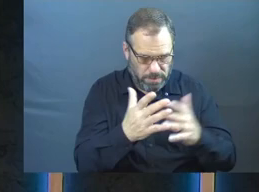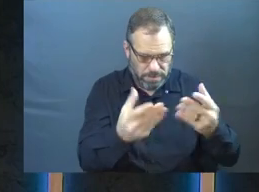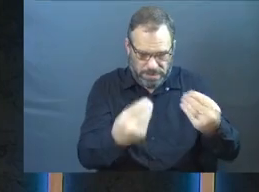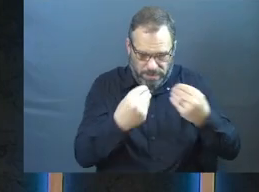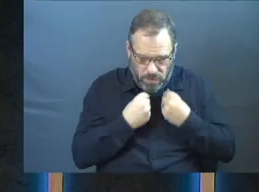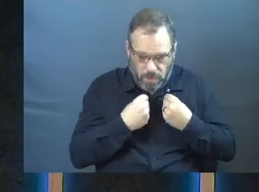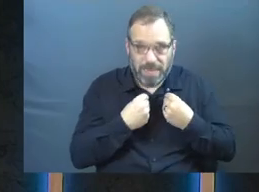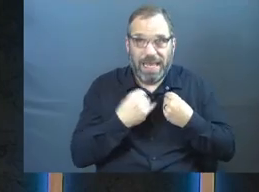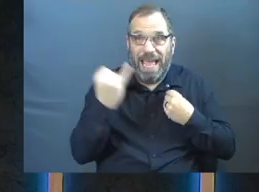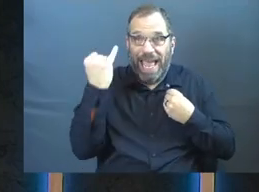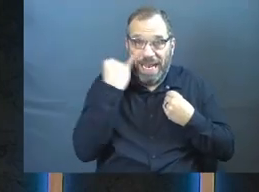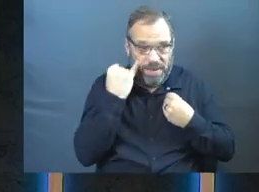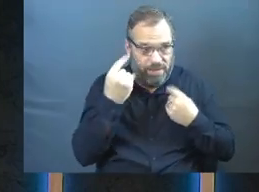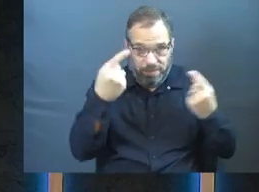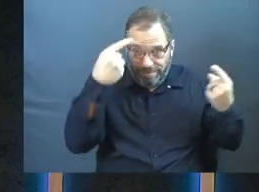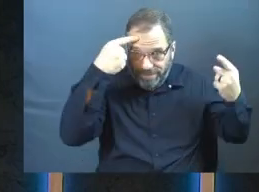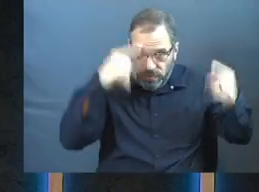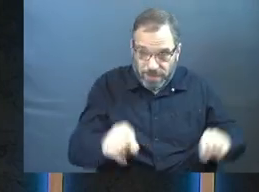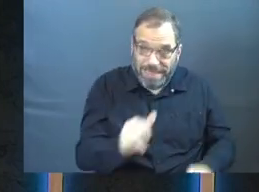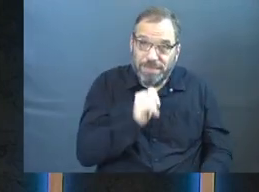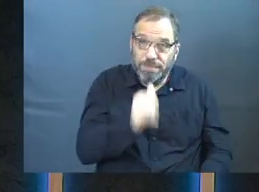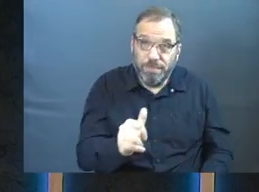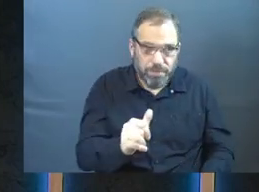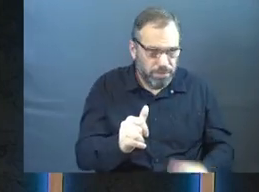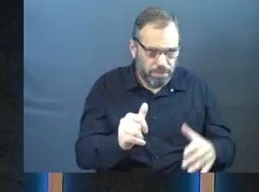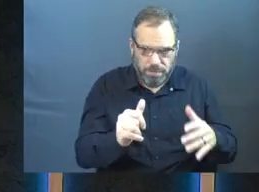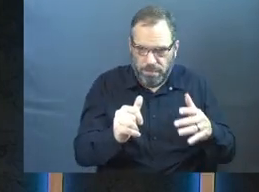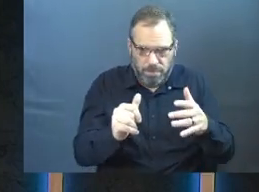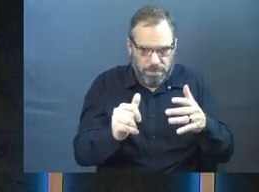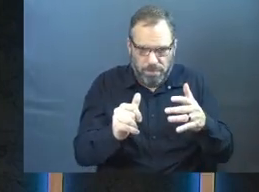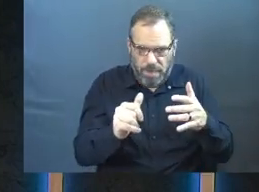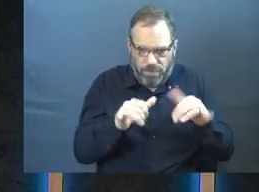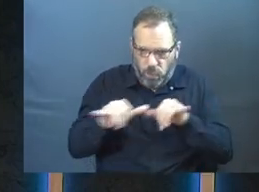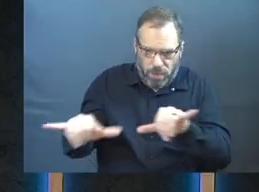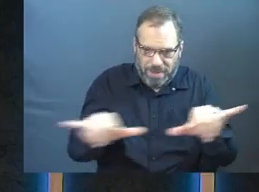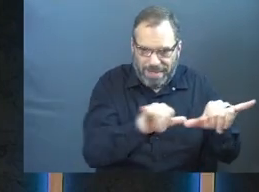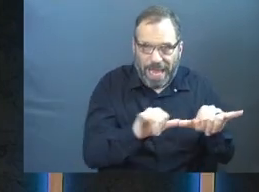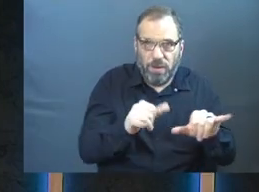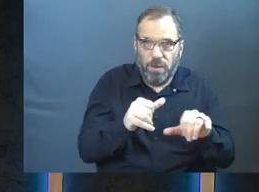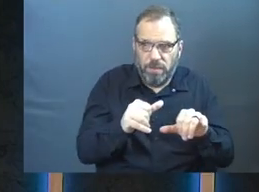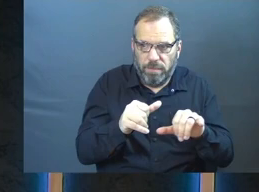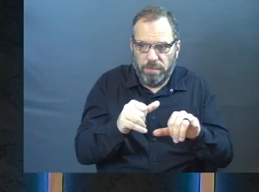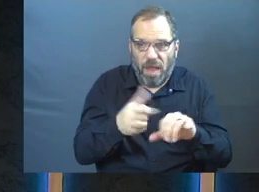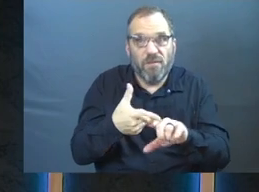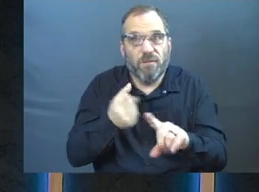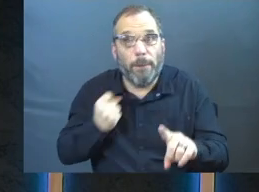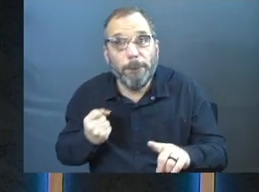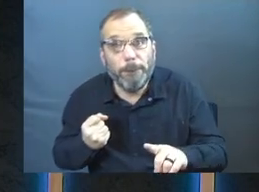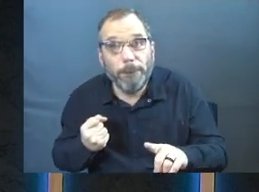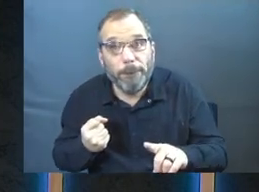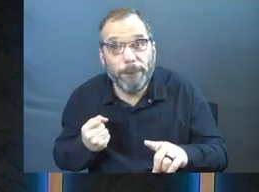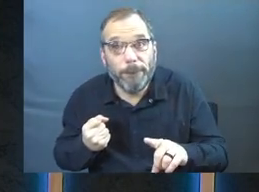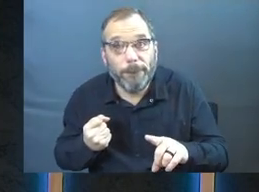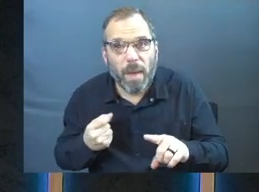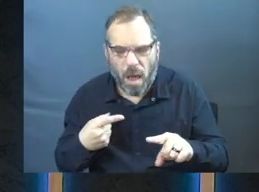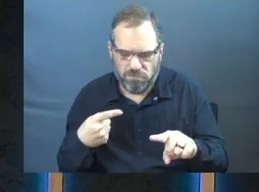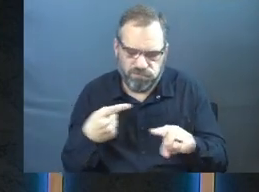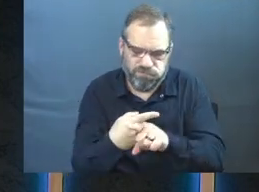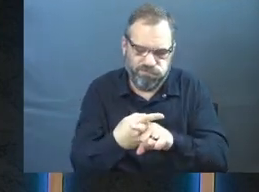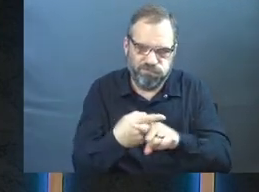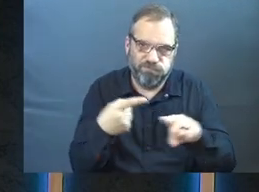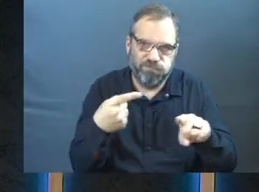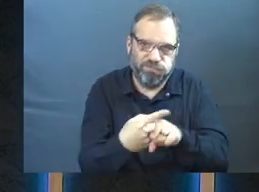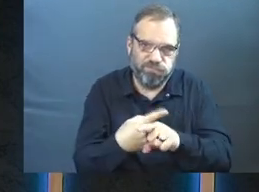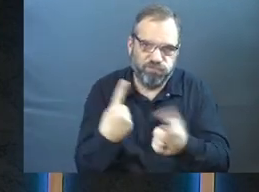for us. And if you're not both on the same page of where your standard comes from, it's going to be such a